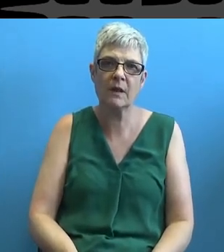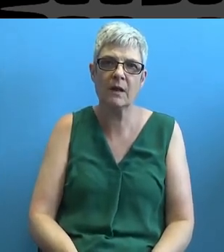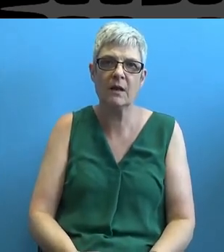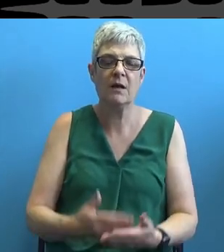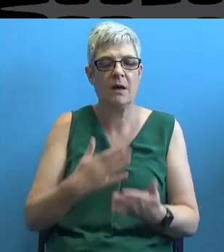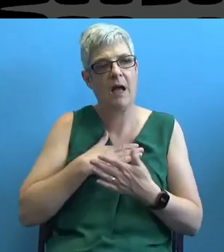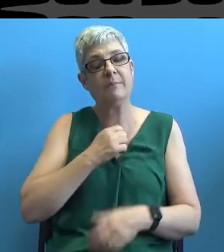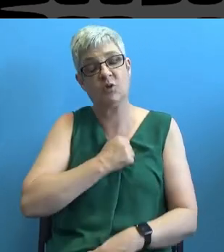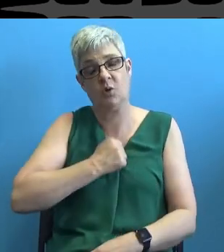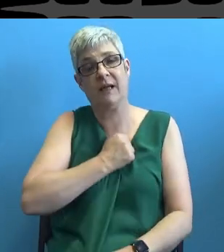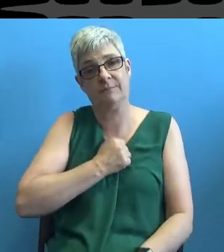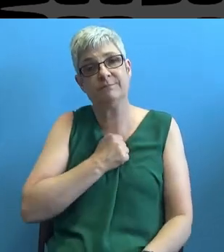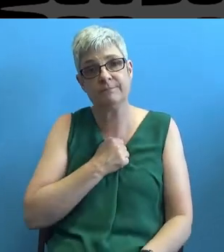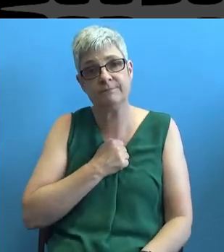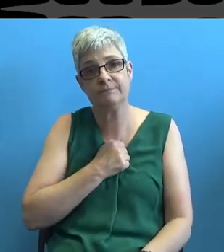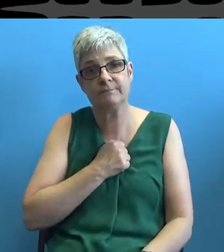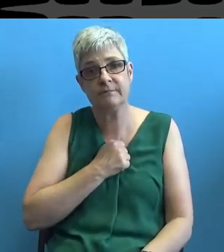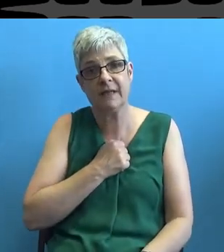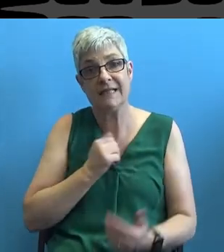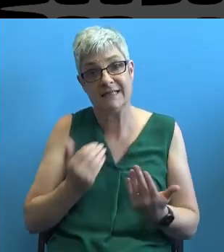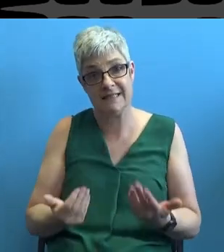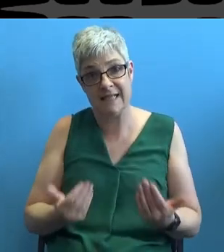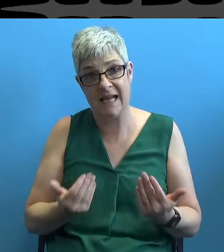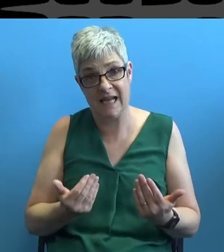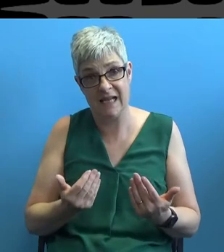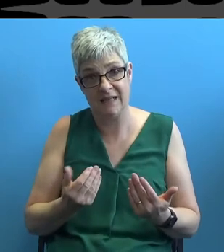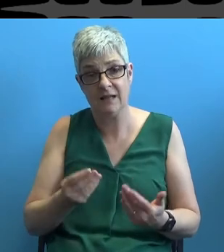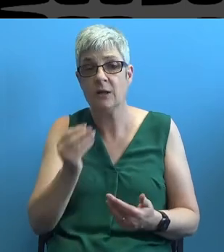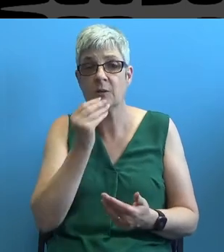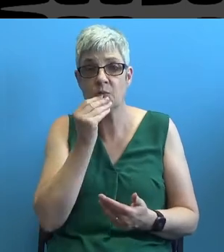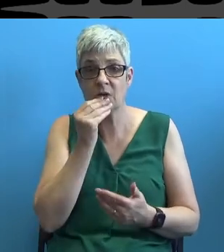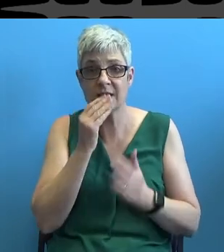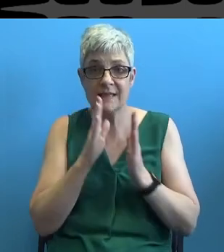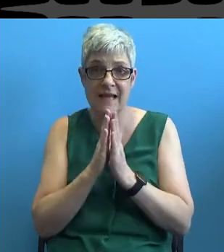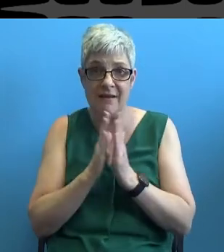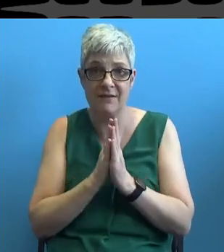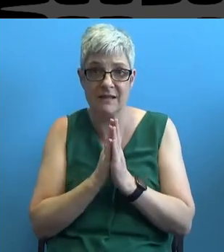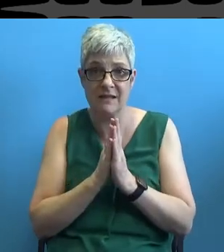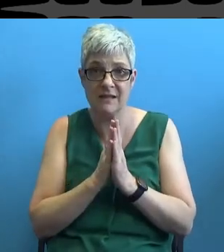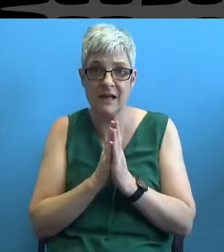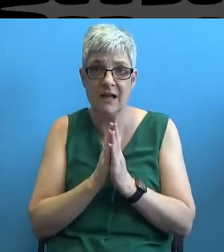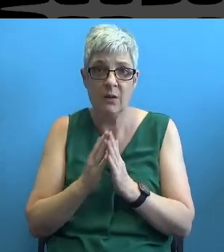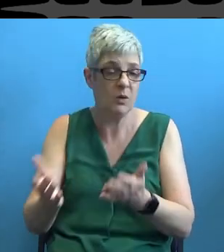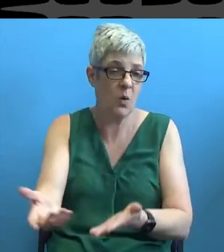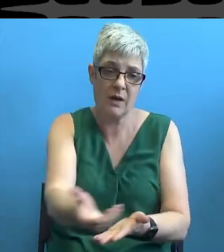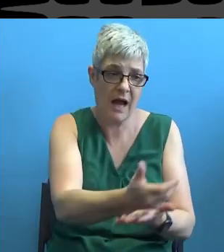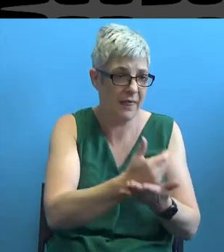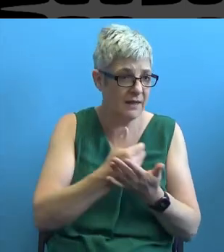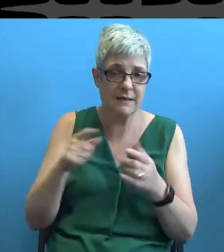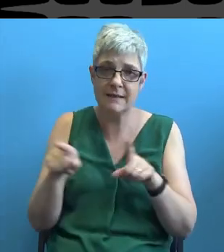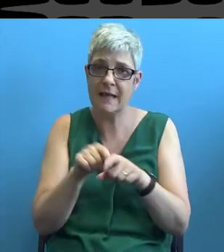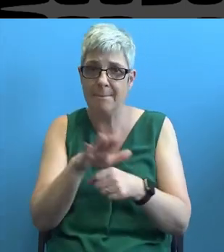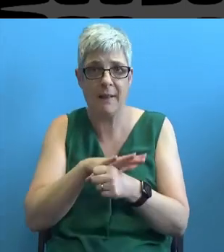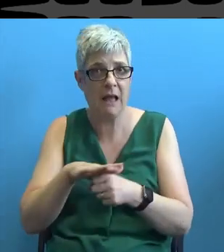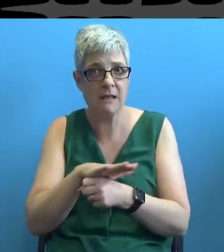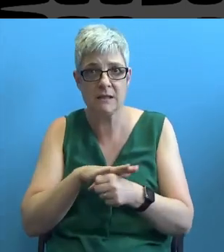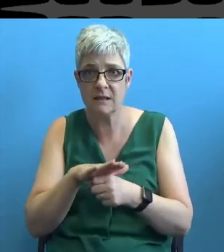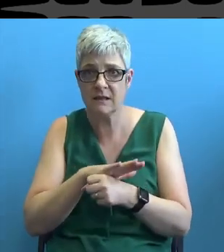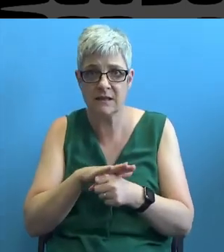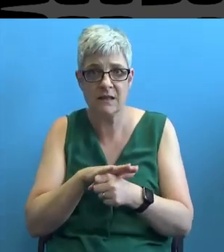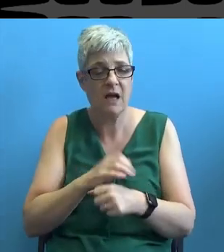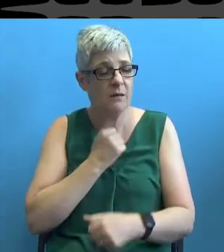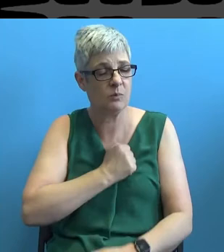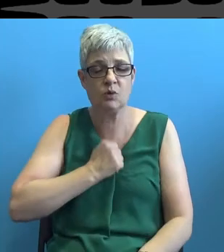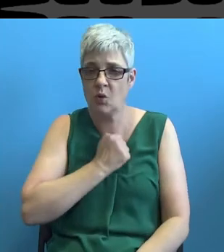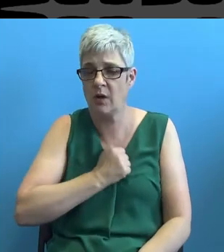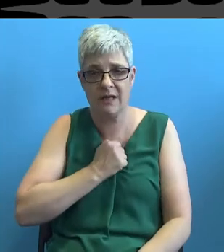Well, I am sorry that today in a communion service we're not all gathered in one place. I'm afraid we